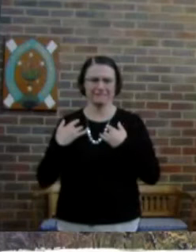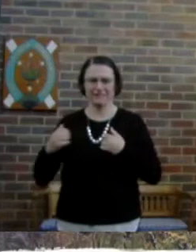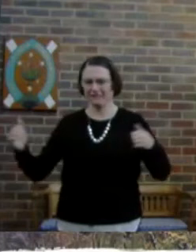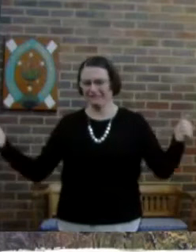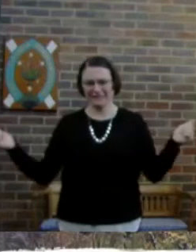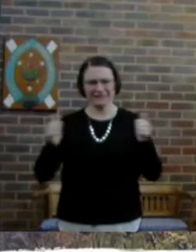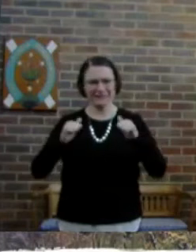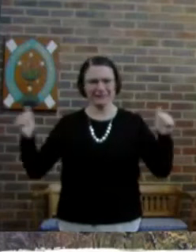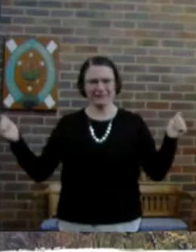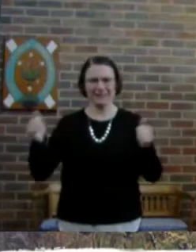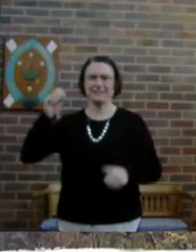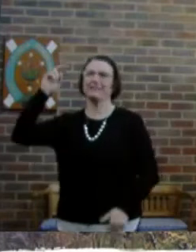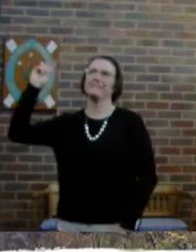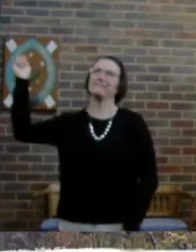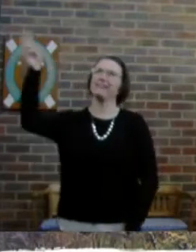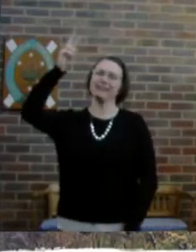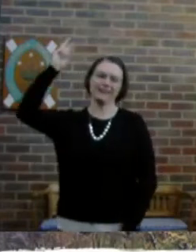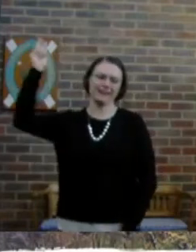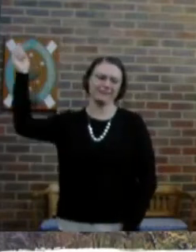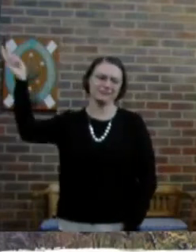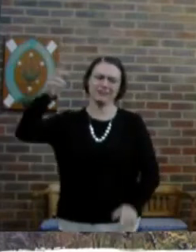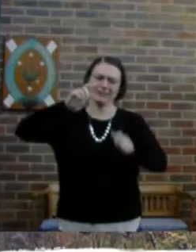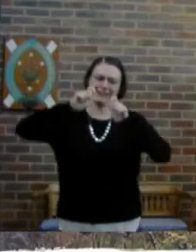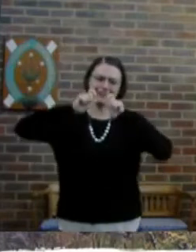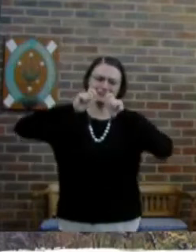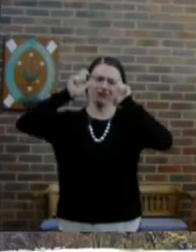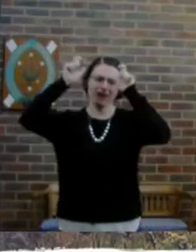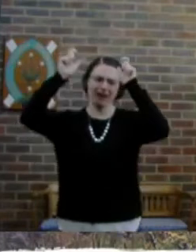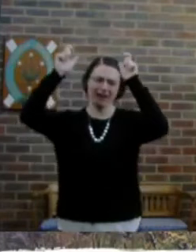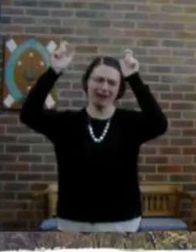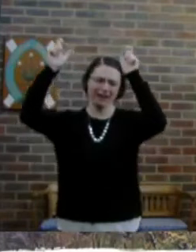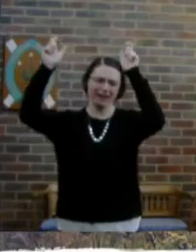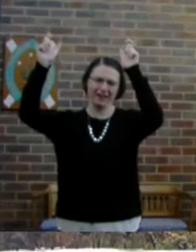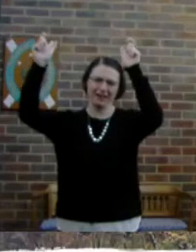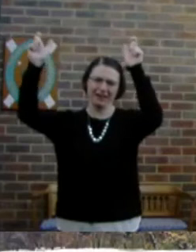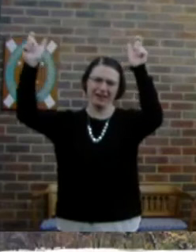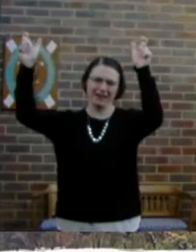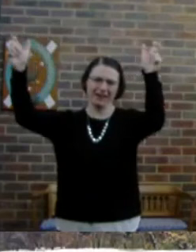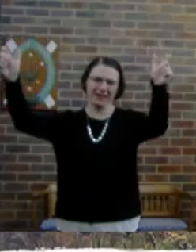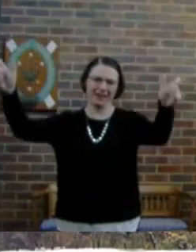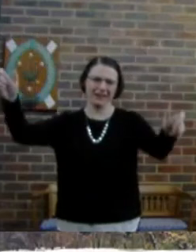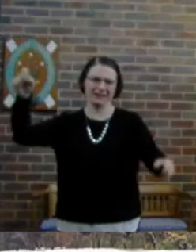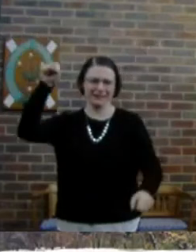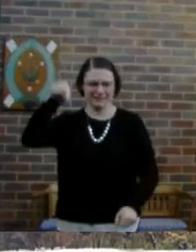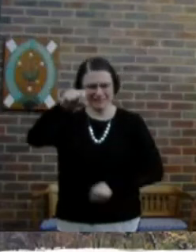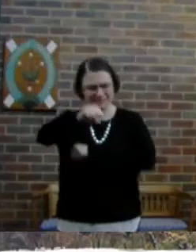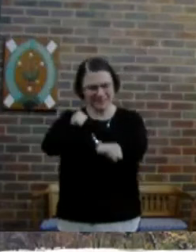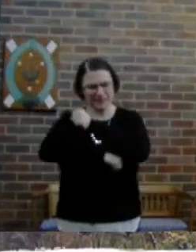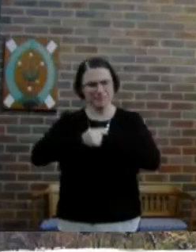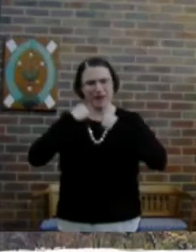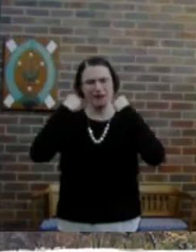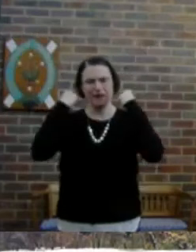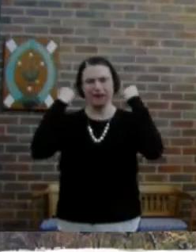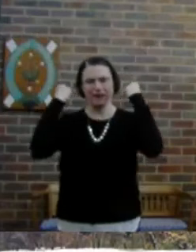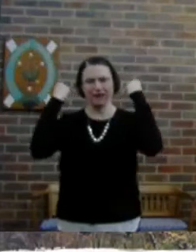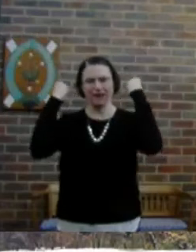Finish the victory cry It's the